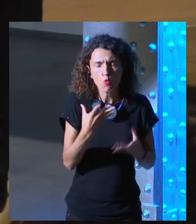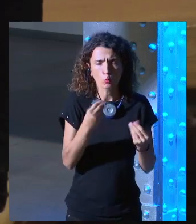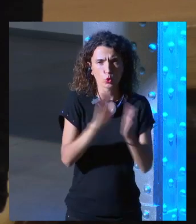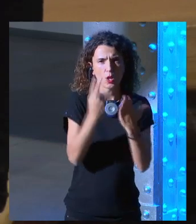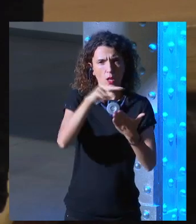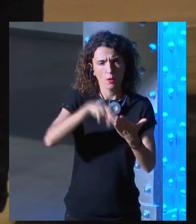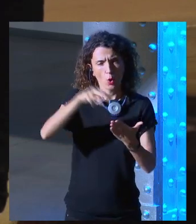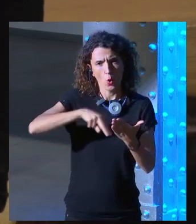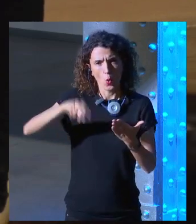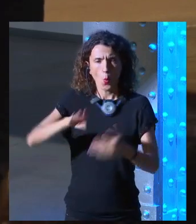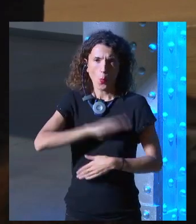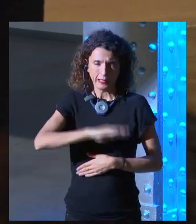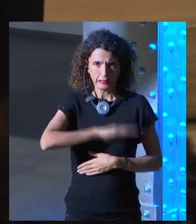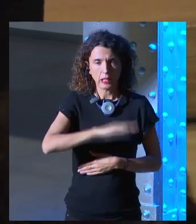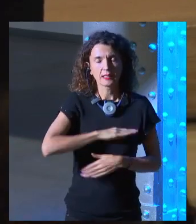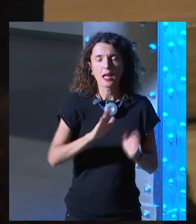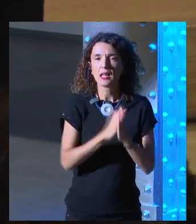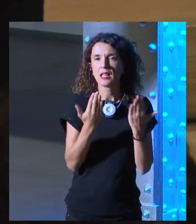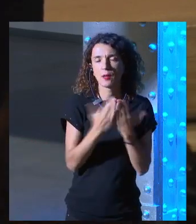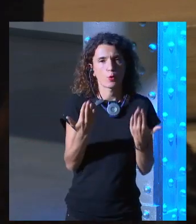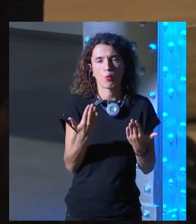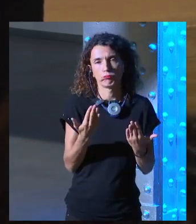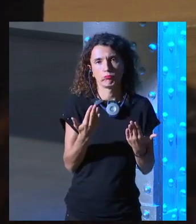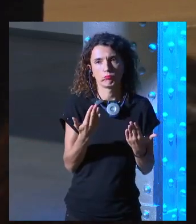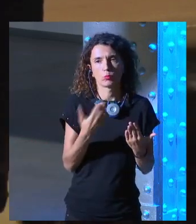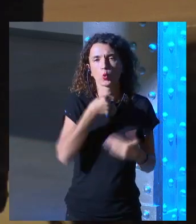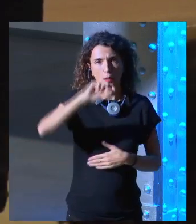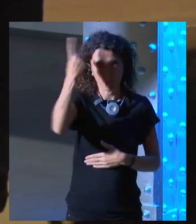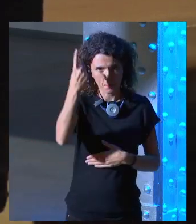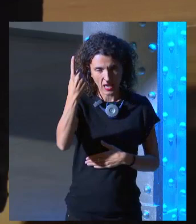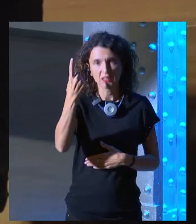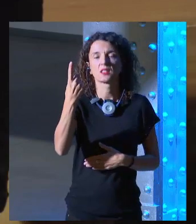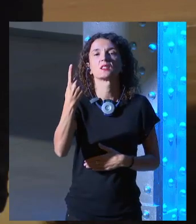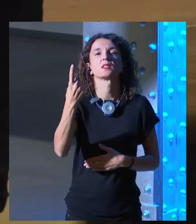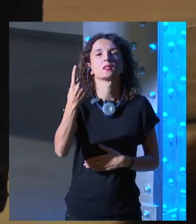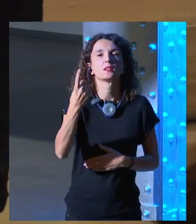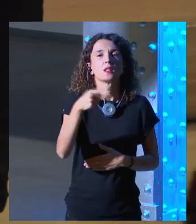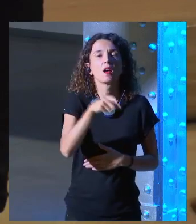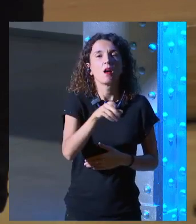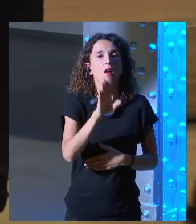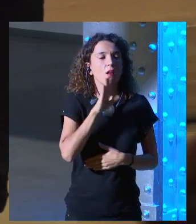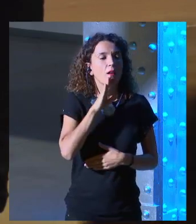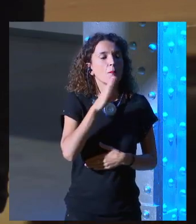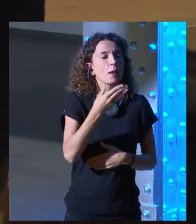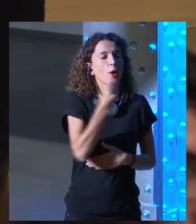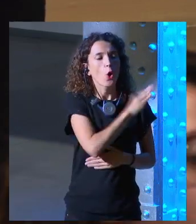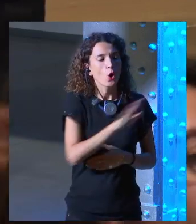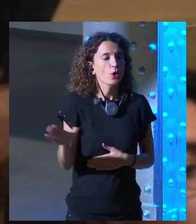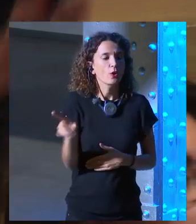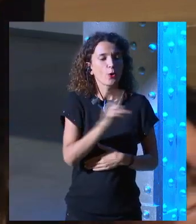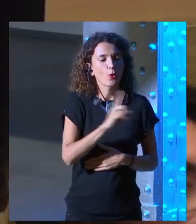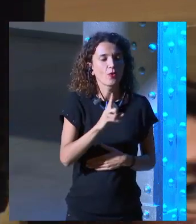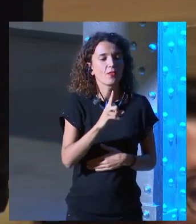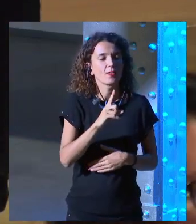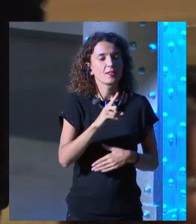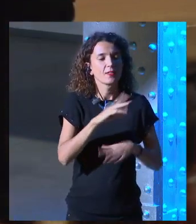be happy better be normal than to be happy. So, other way around. So the way it it works